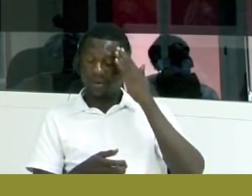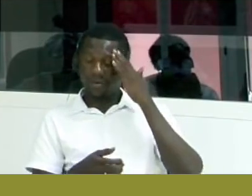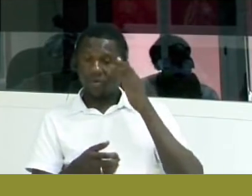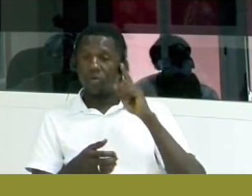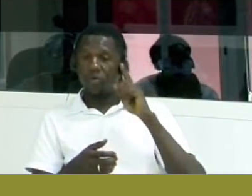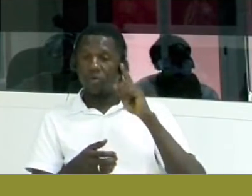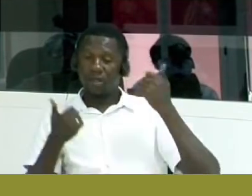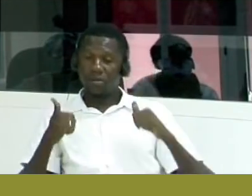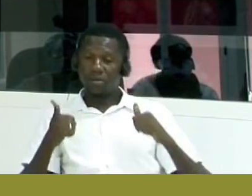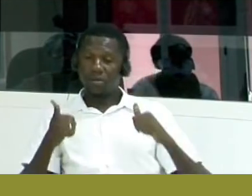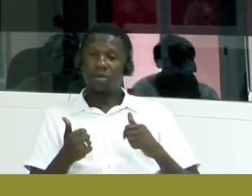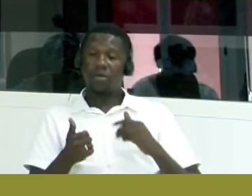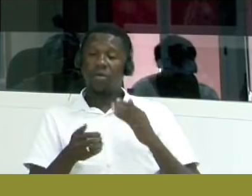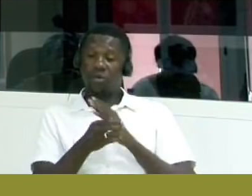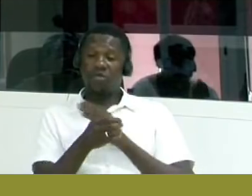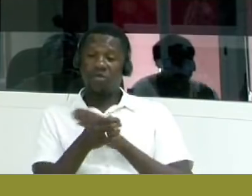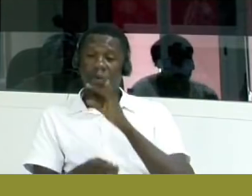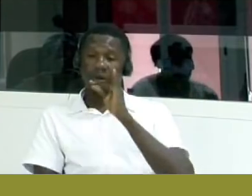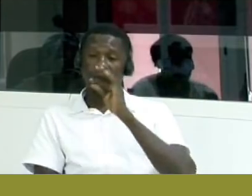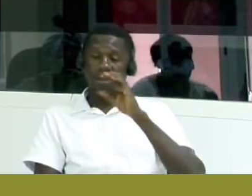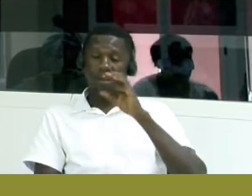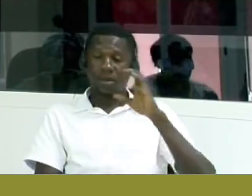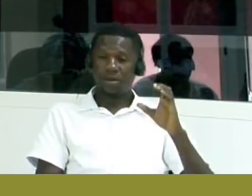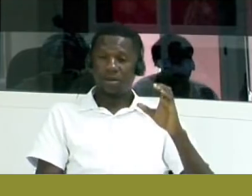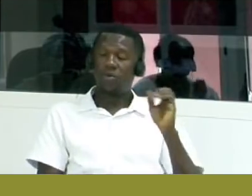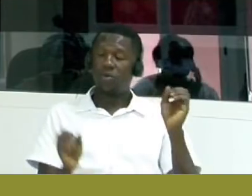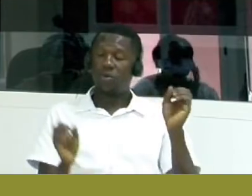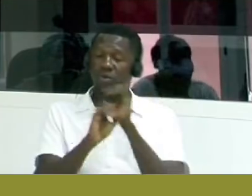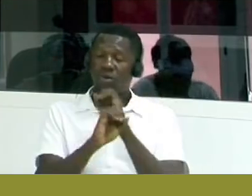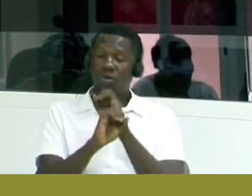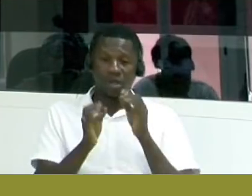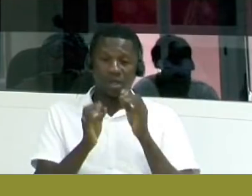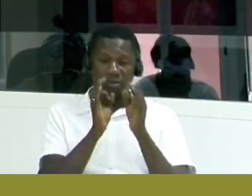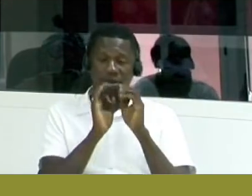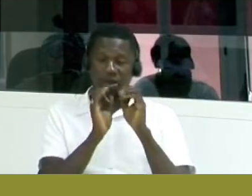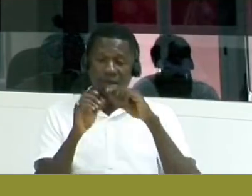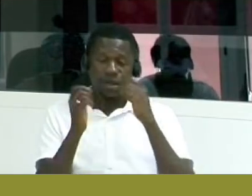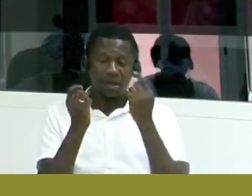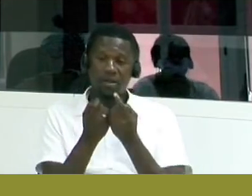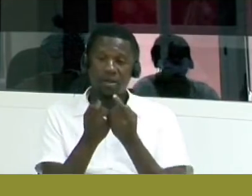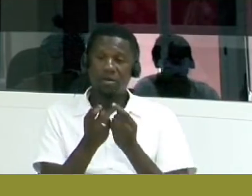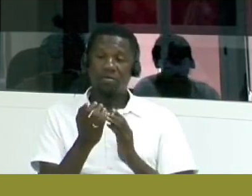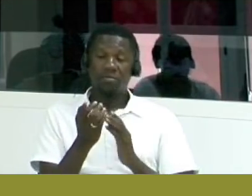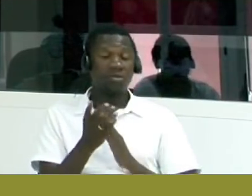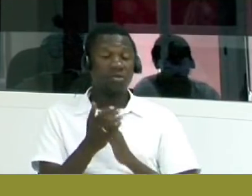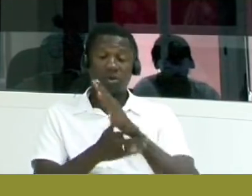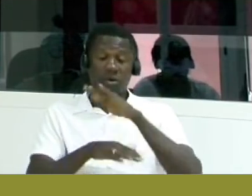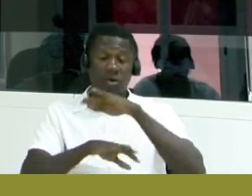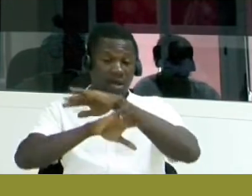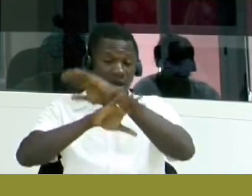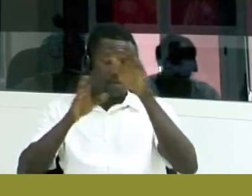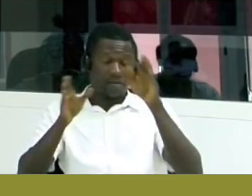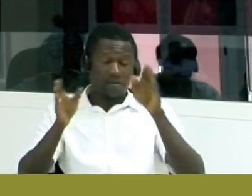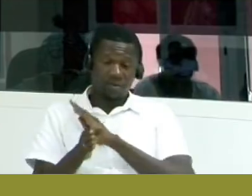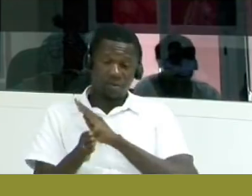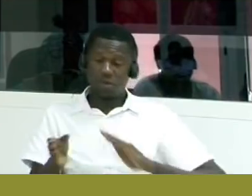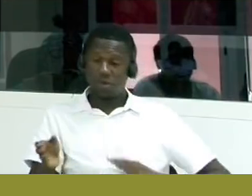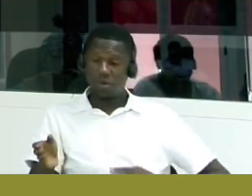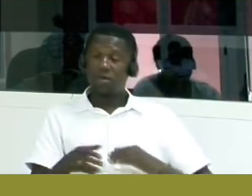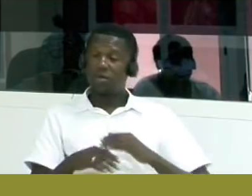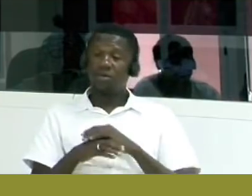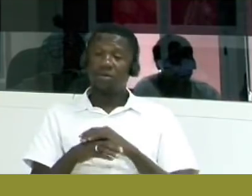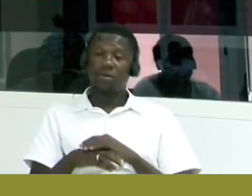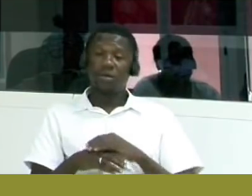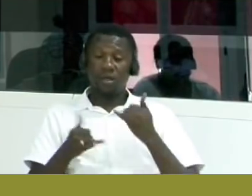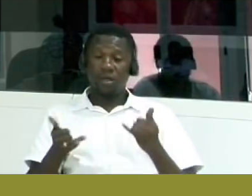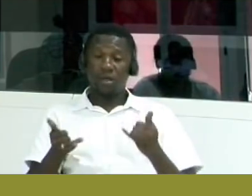happening. But prior to the TRRC, nobody will tell you anything. Nobody. Across the board. Nobody. Now everybody